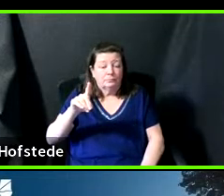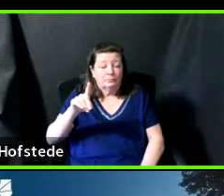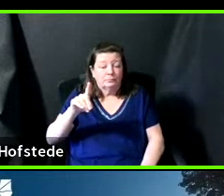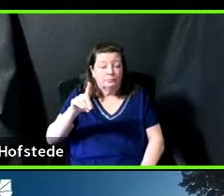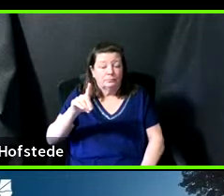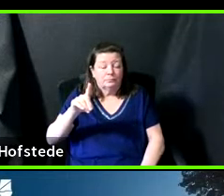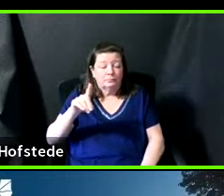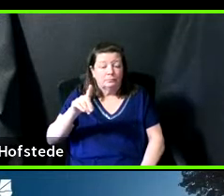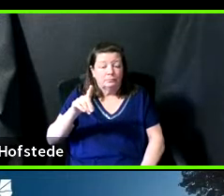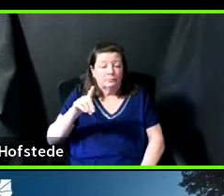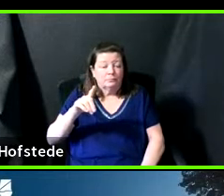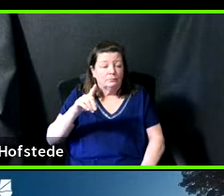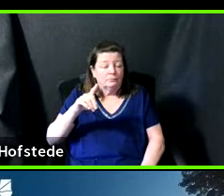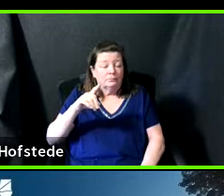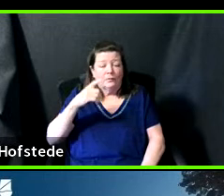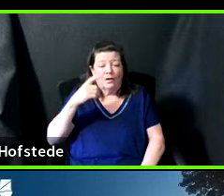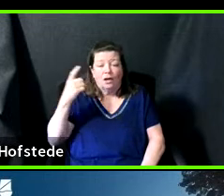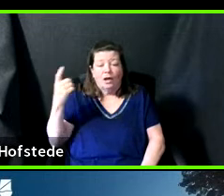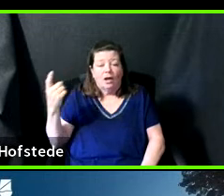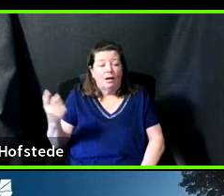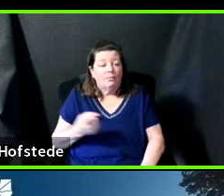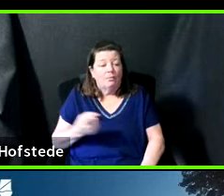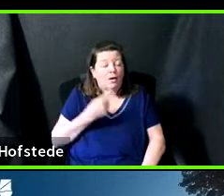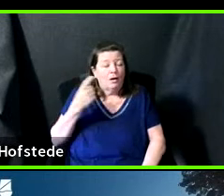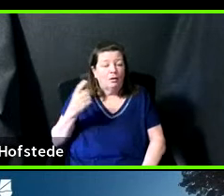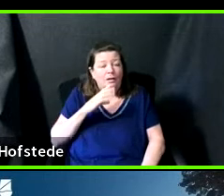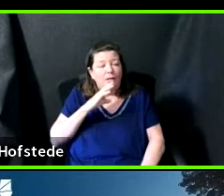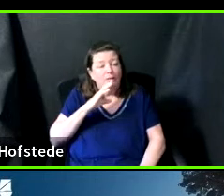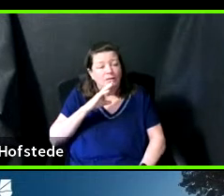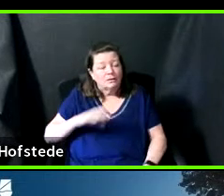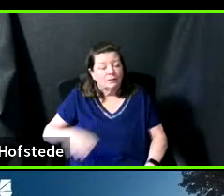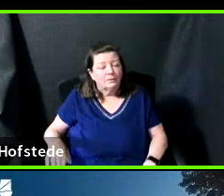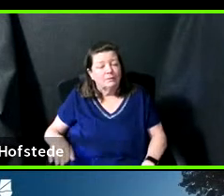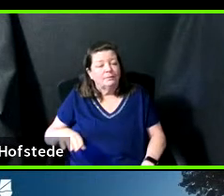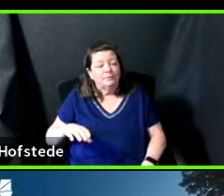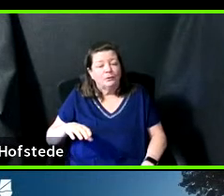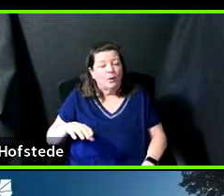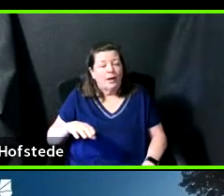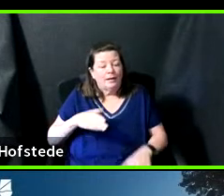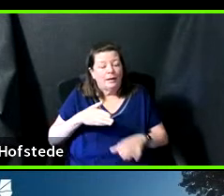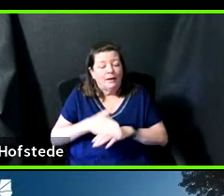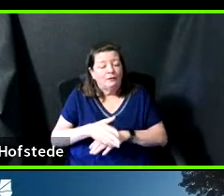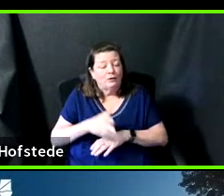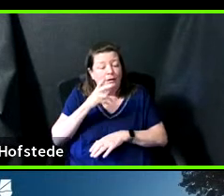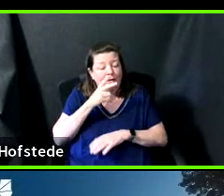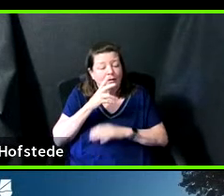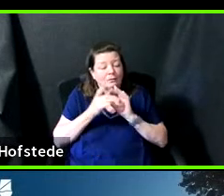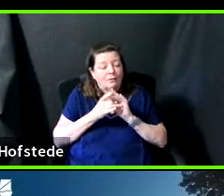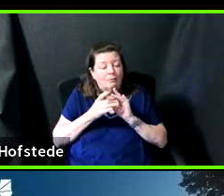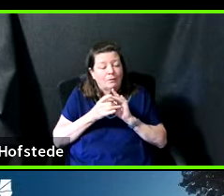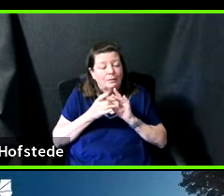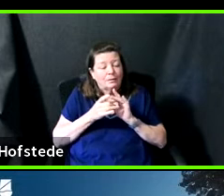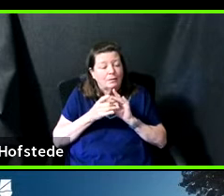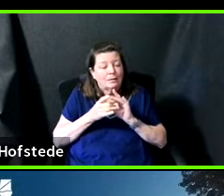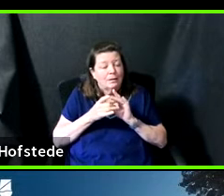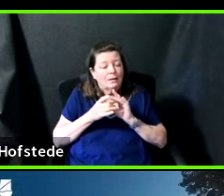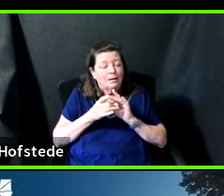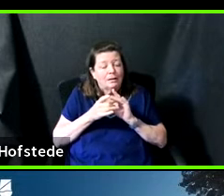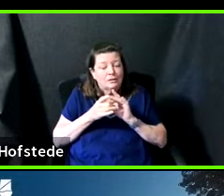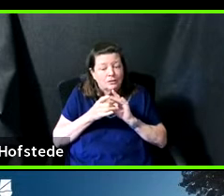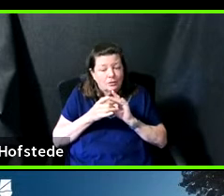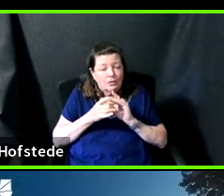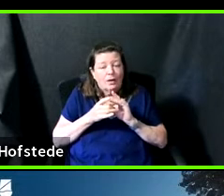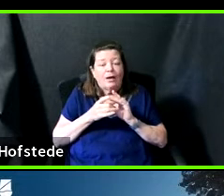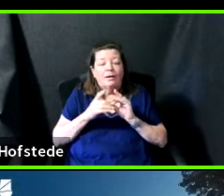I'm always speechless after I hear comments from Lynn. So I'm just going to go out